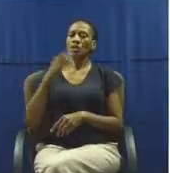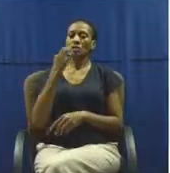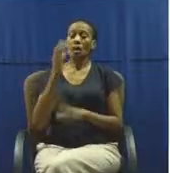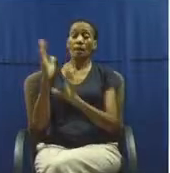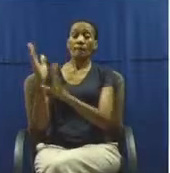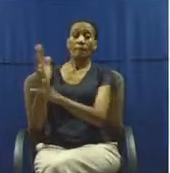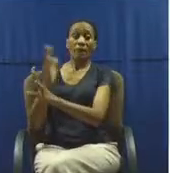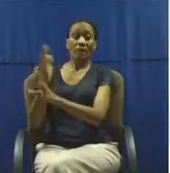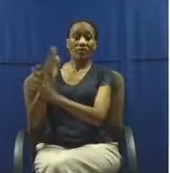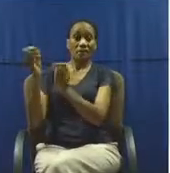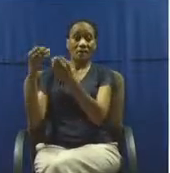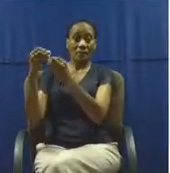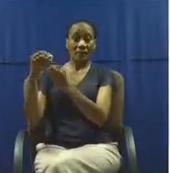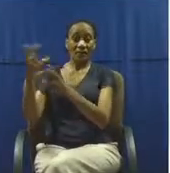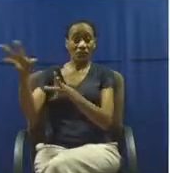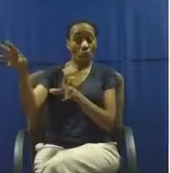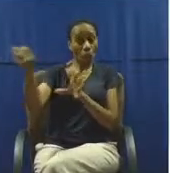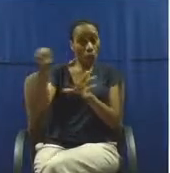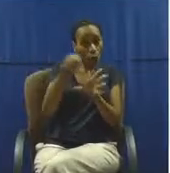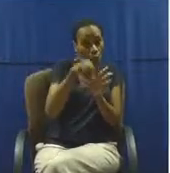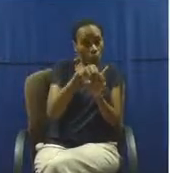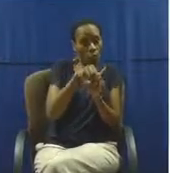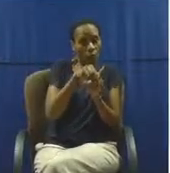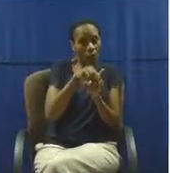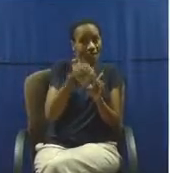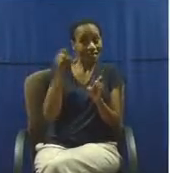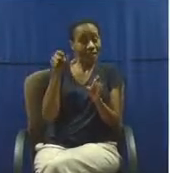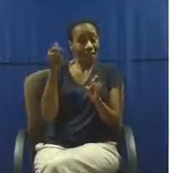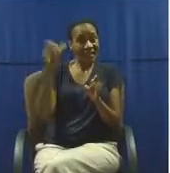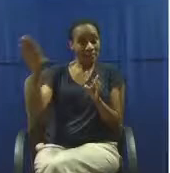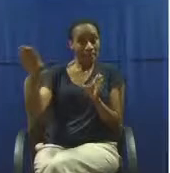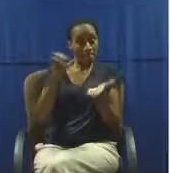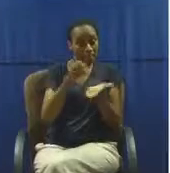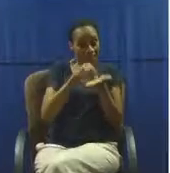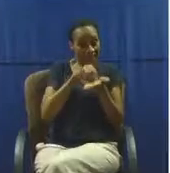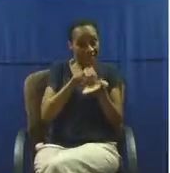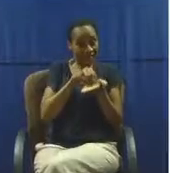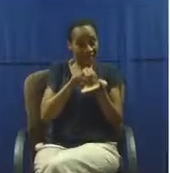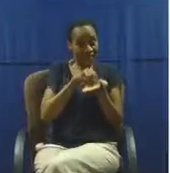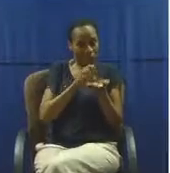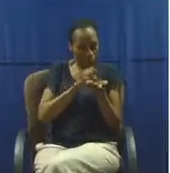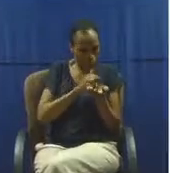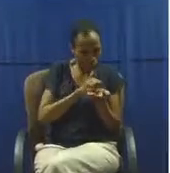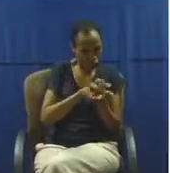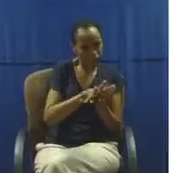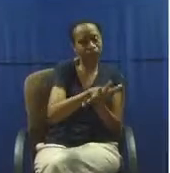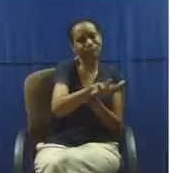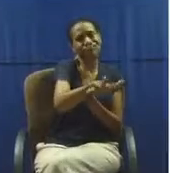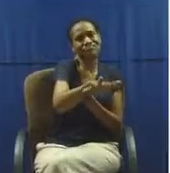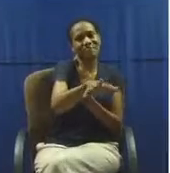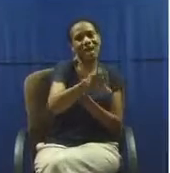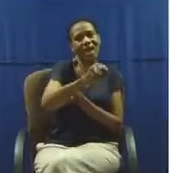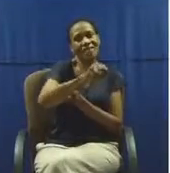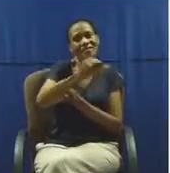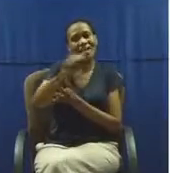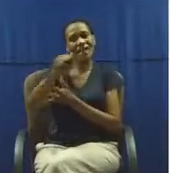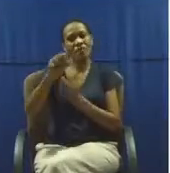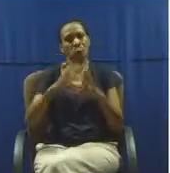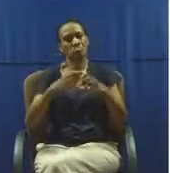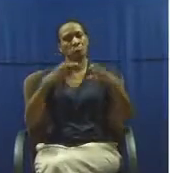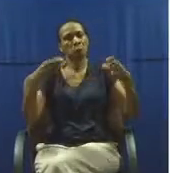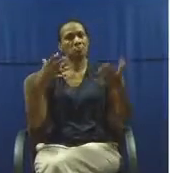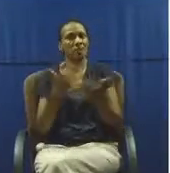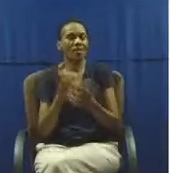sector player who will come and put in their money and inject life into SAA.